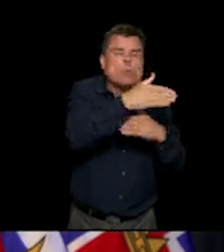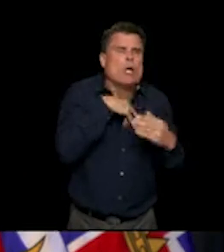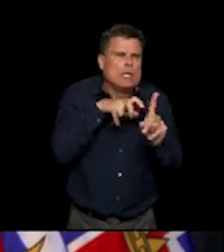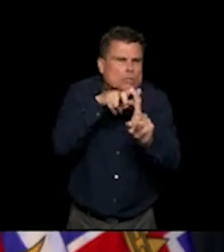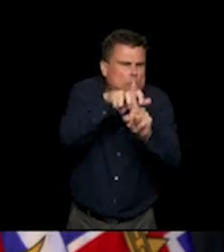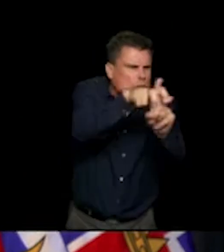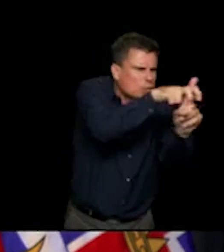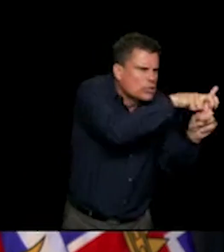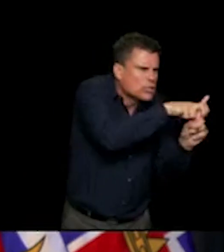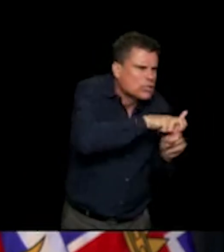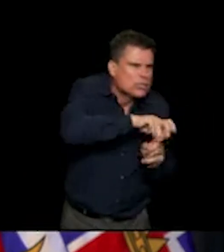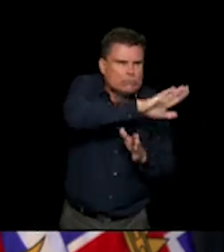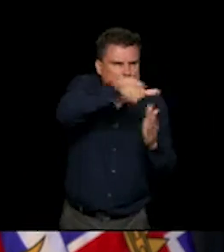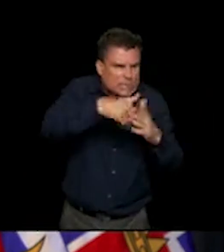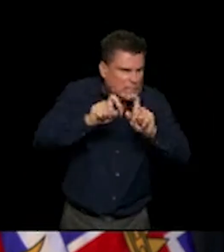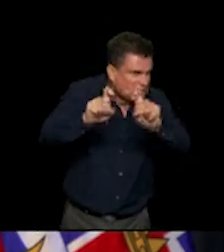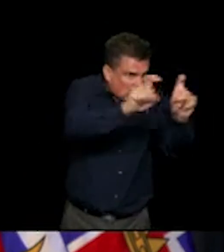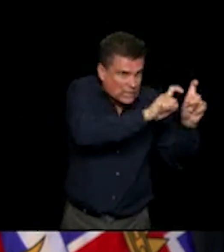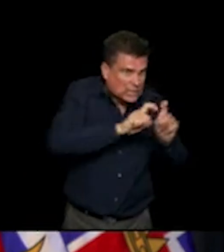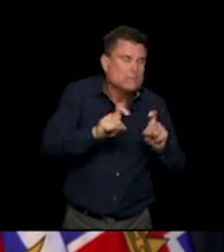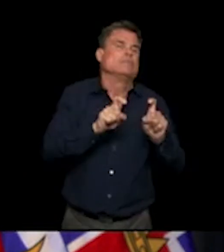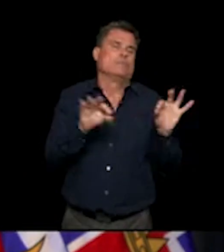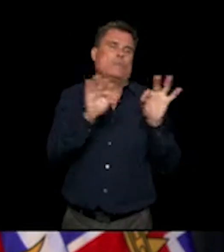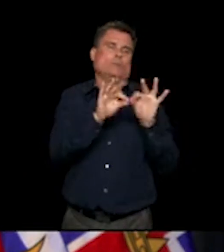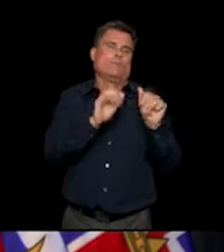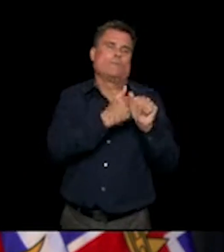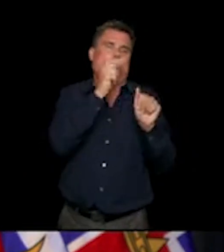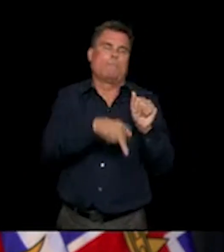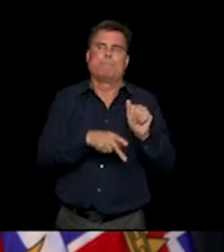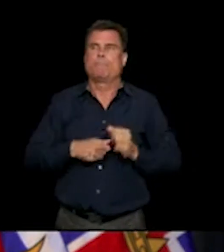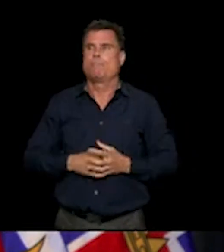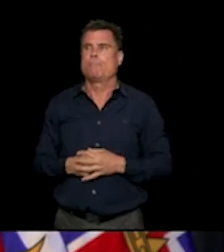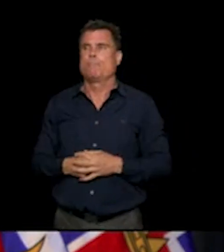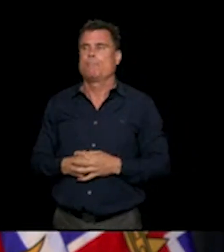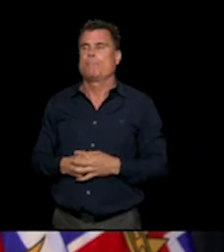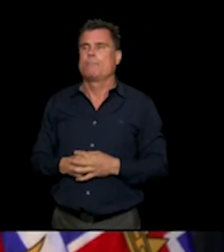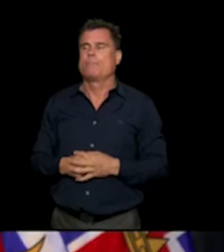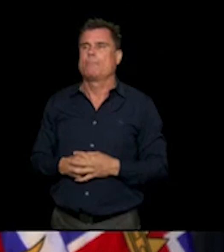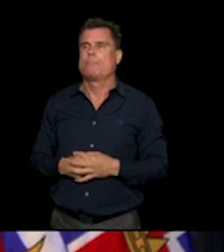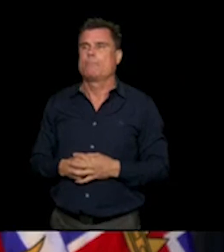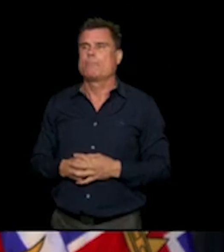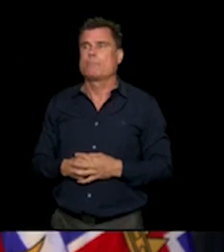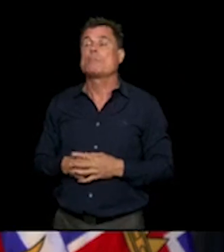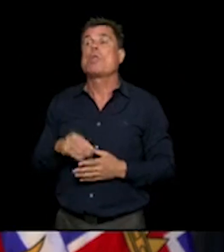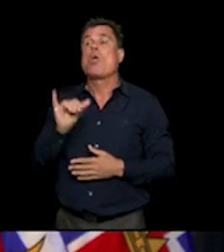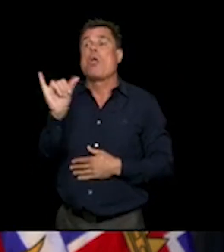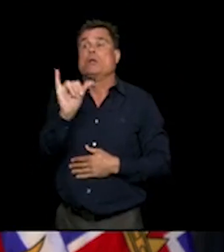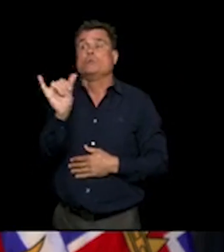was determined to be a potential exposure event, that's when the investigation would take its course and